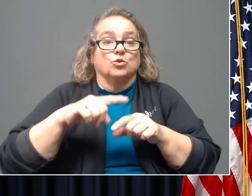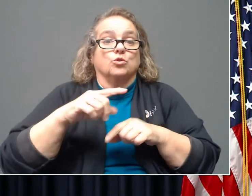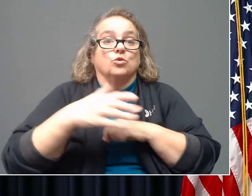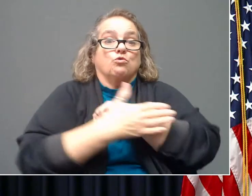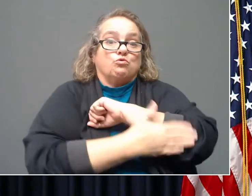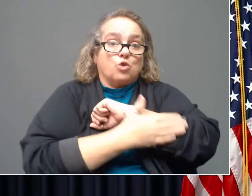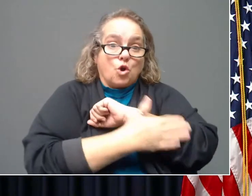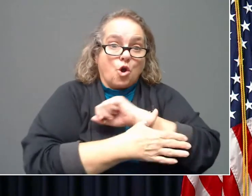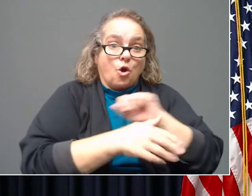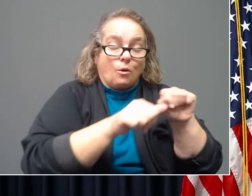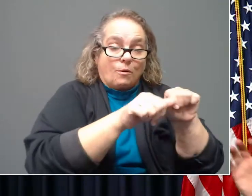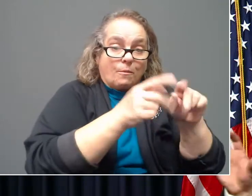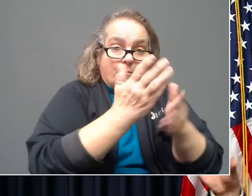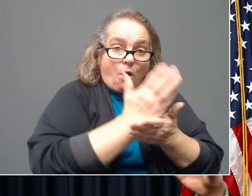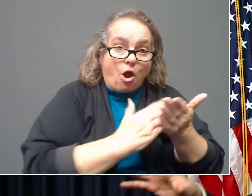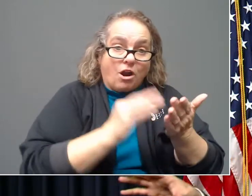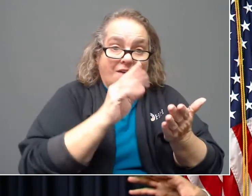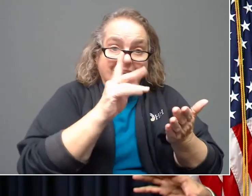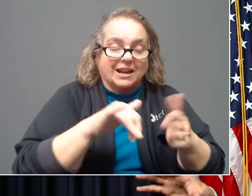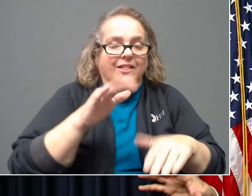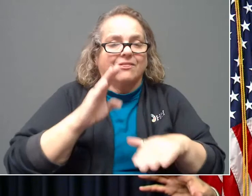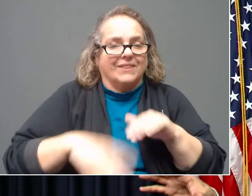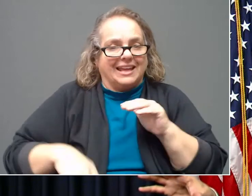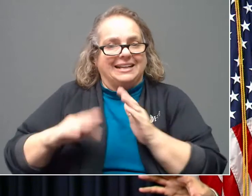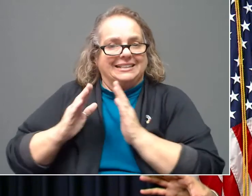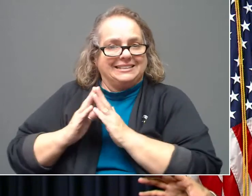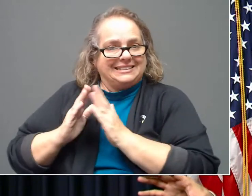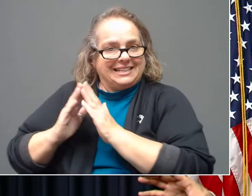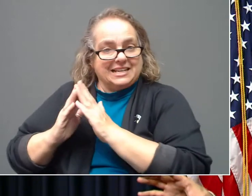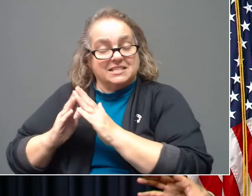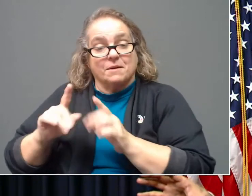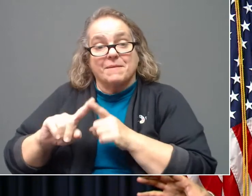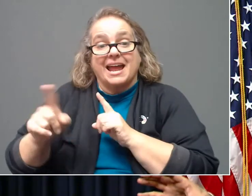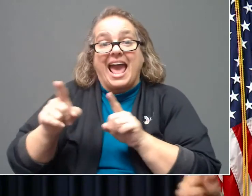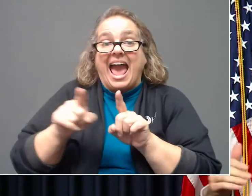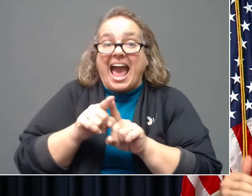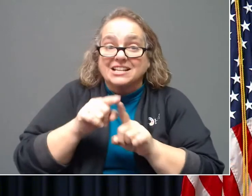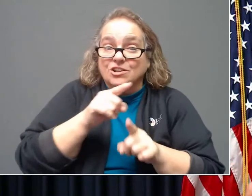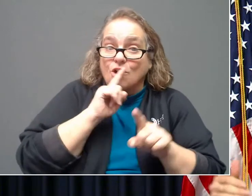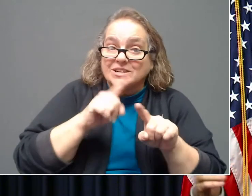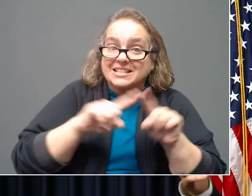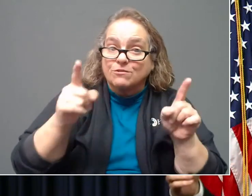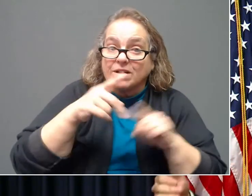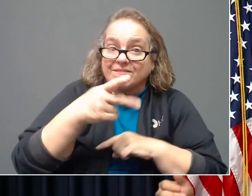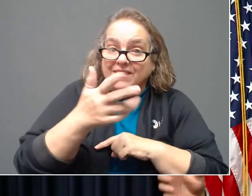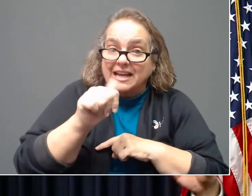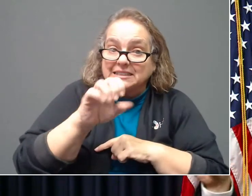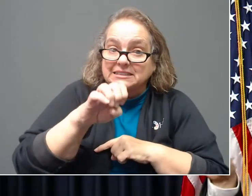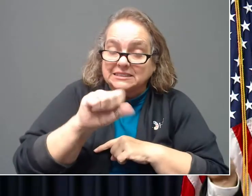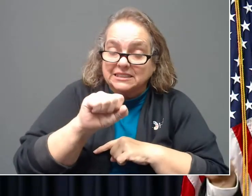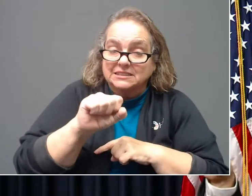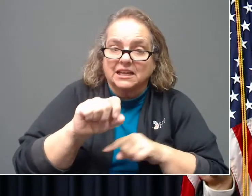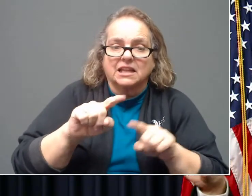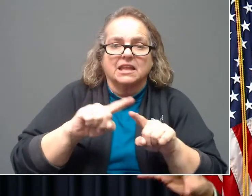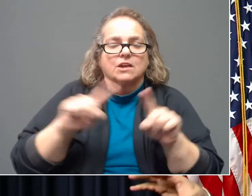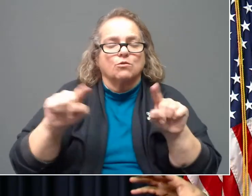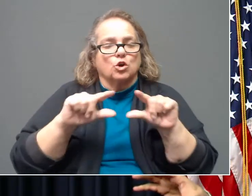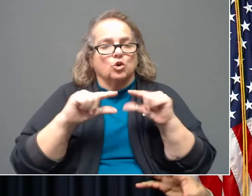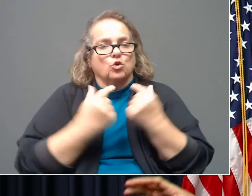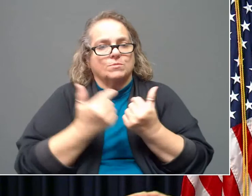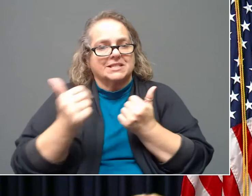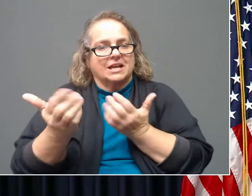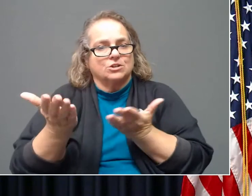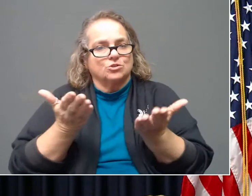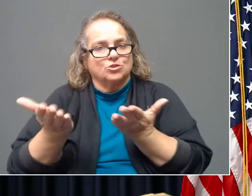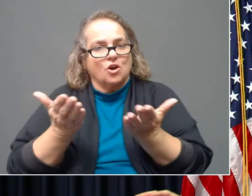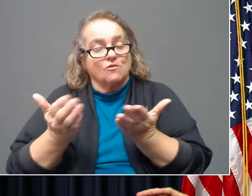are different phases, K through 12 being one, there are going to be different groups that may be able to serve, because what's most important is the